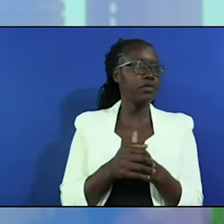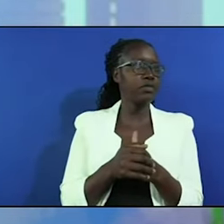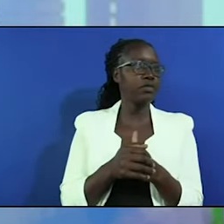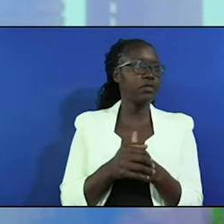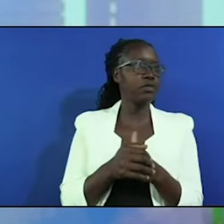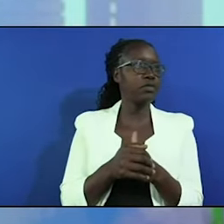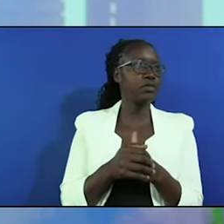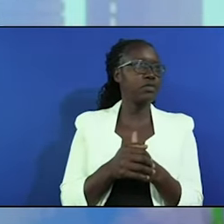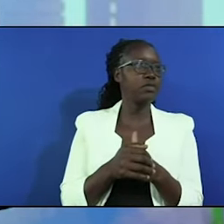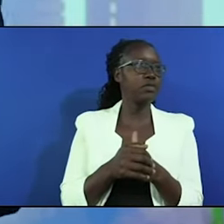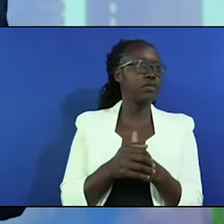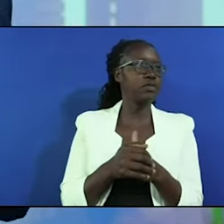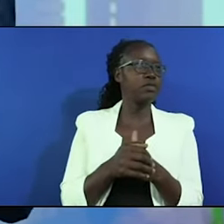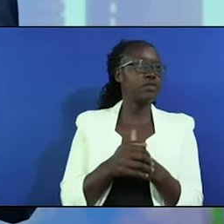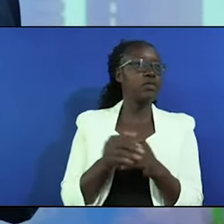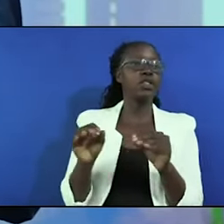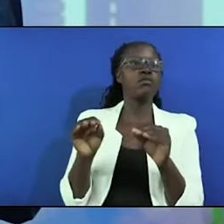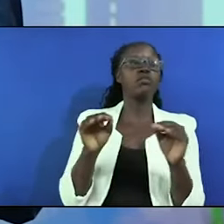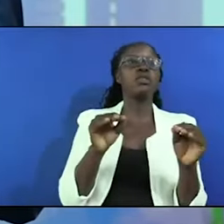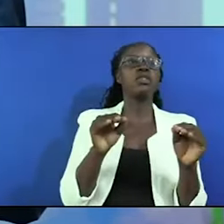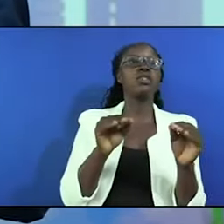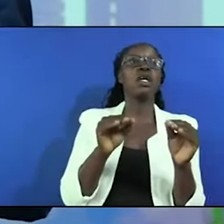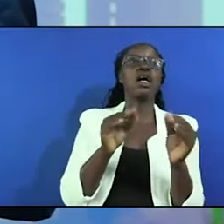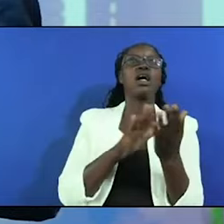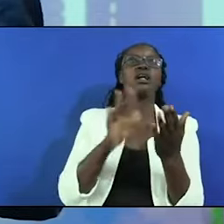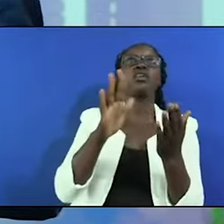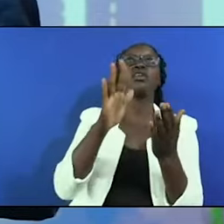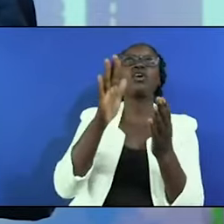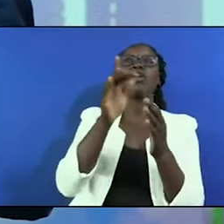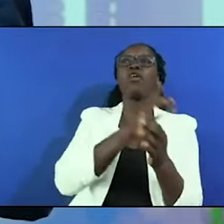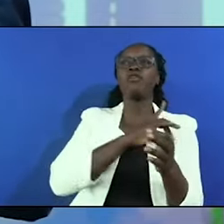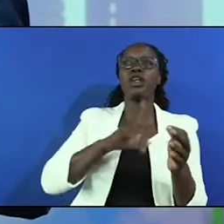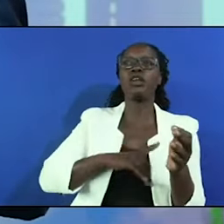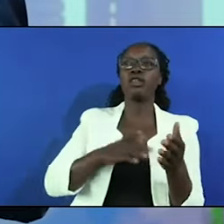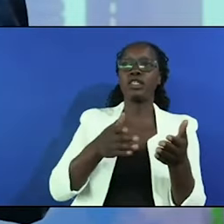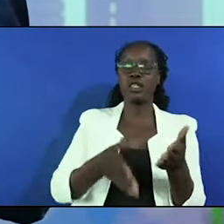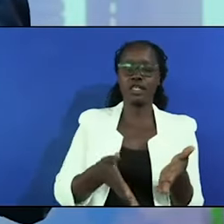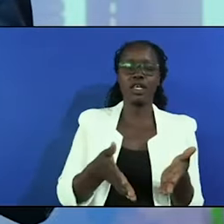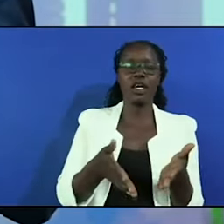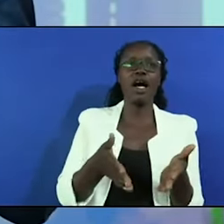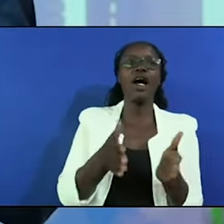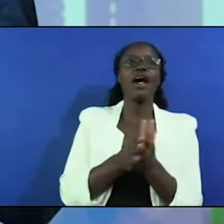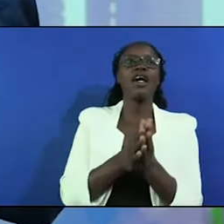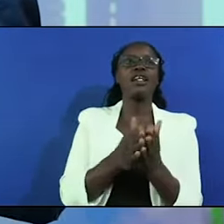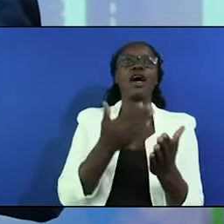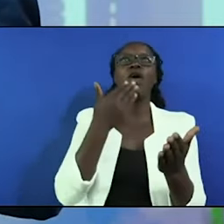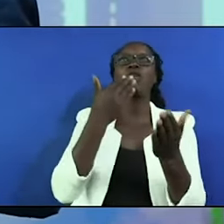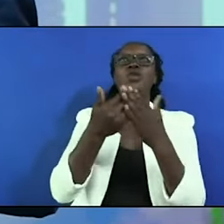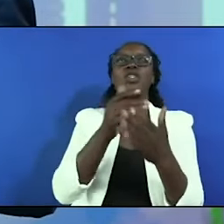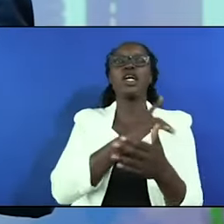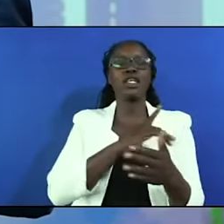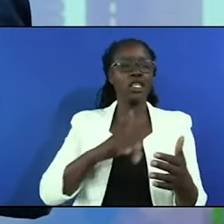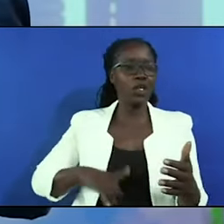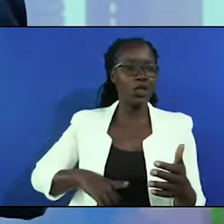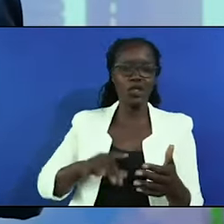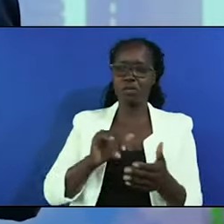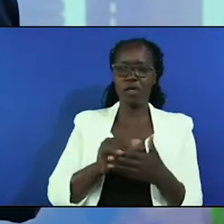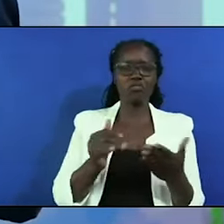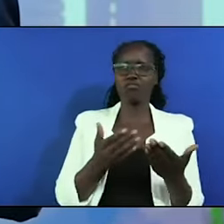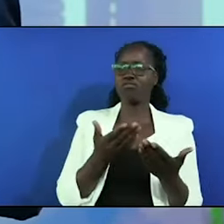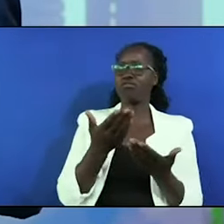You have put the glory of God in the middle of this place. And I want to thank God that you